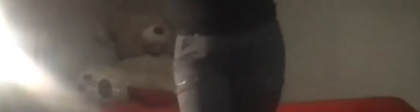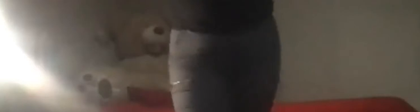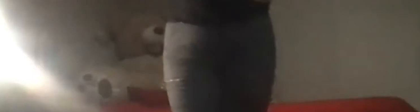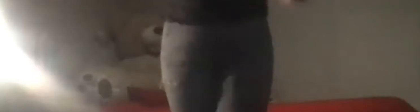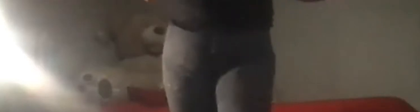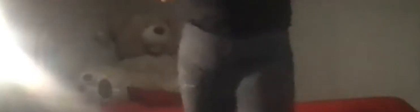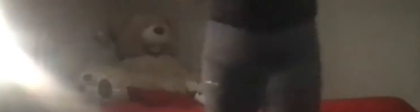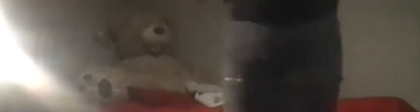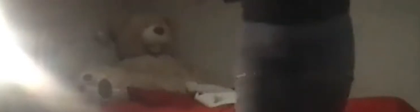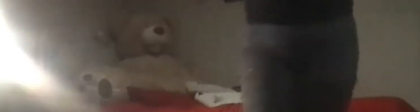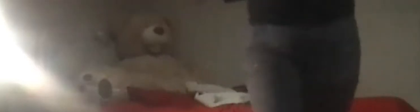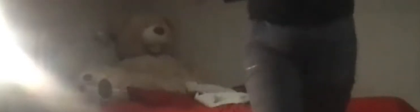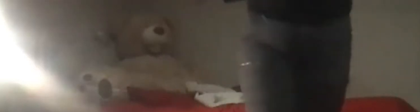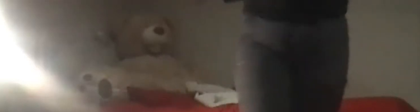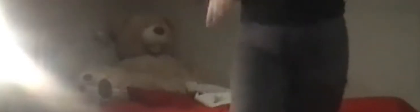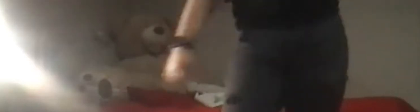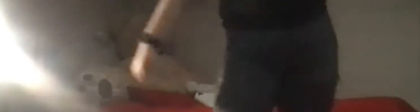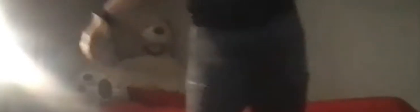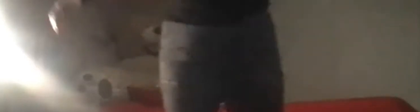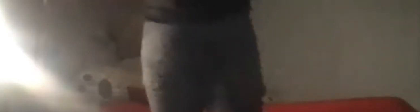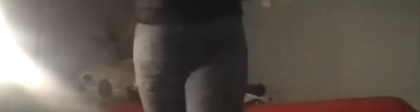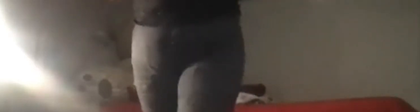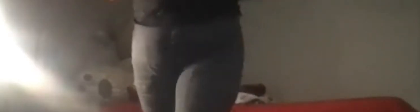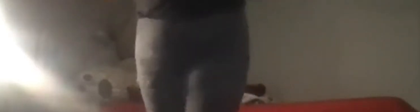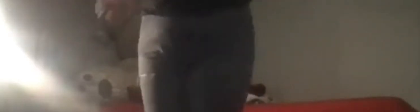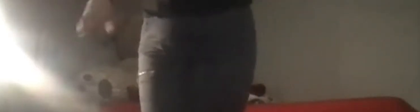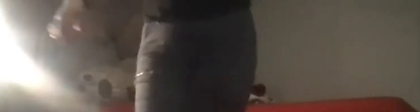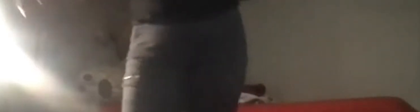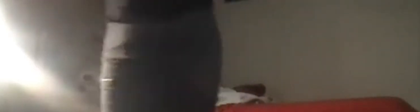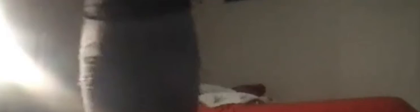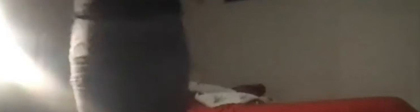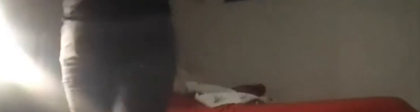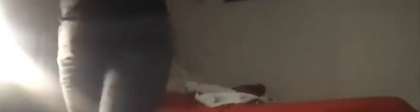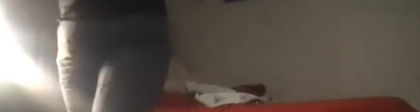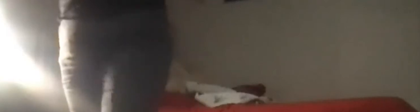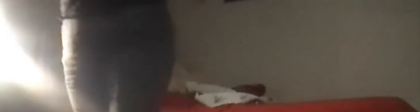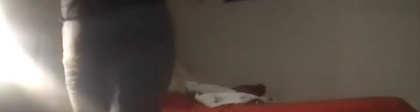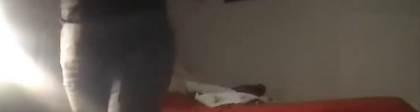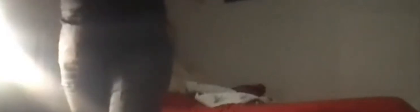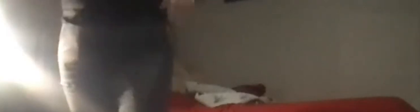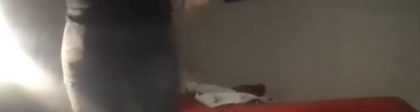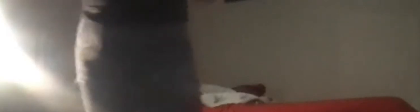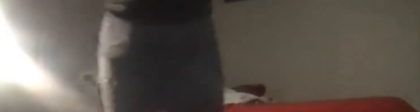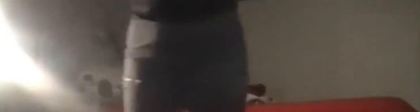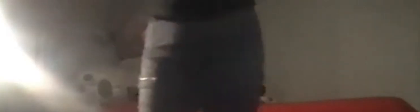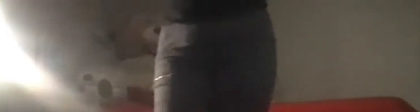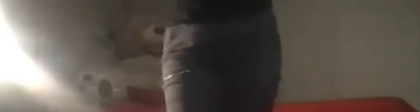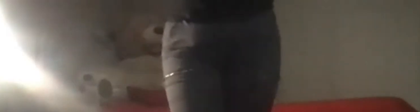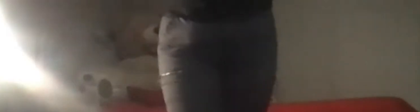man pick up the slack and treat you with respect. Yeah. And you don't have to love